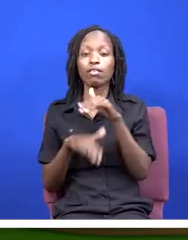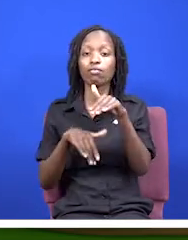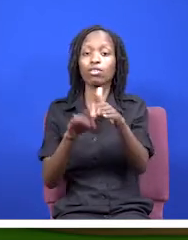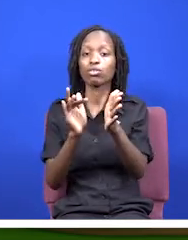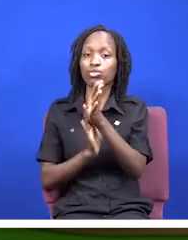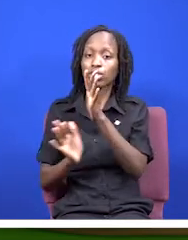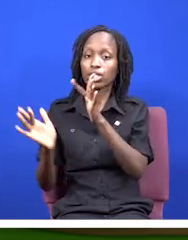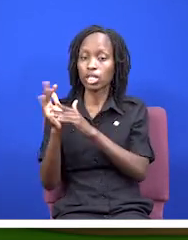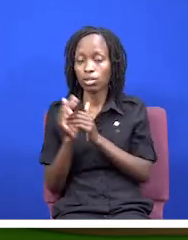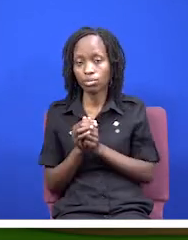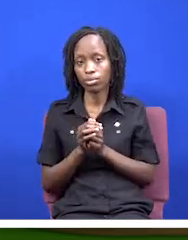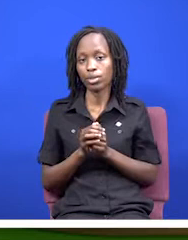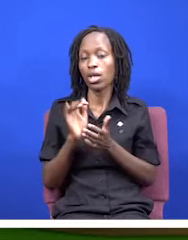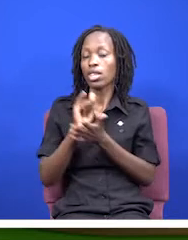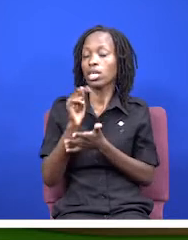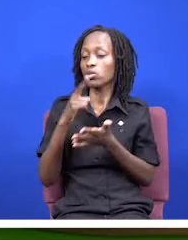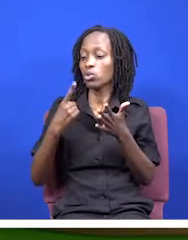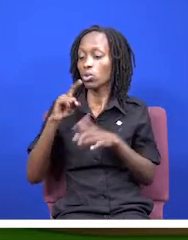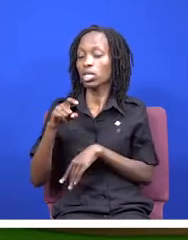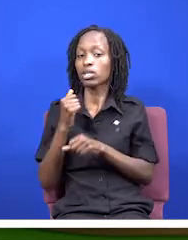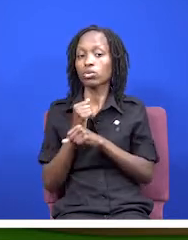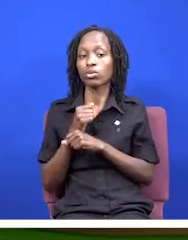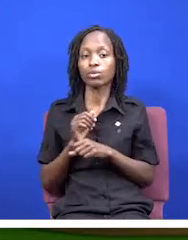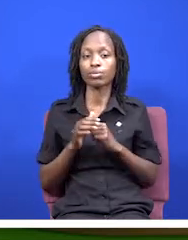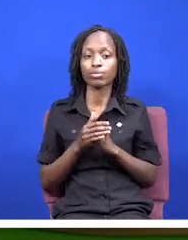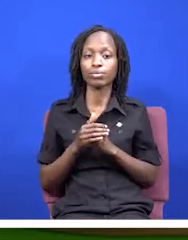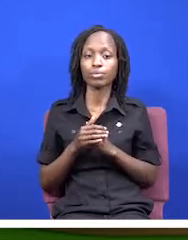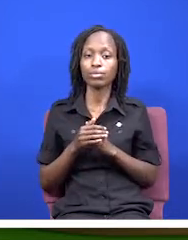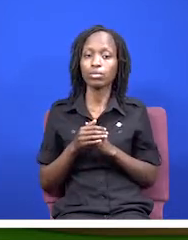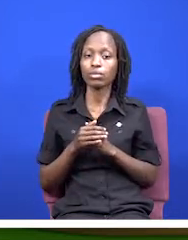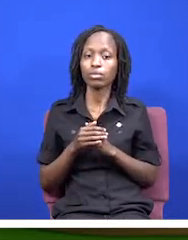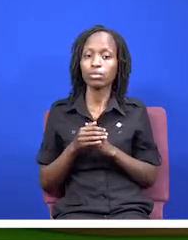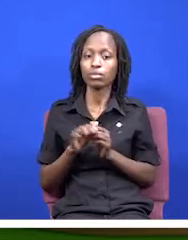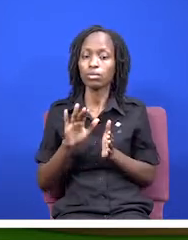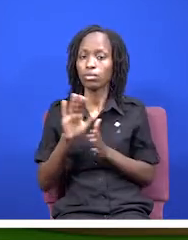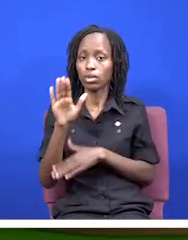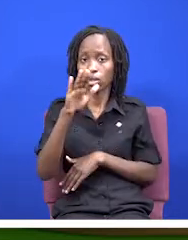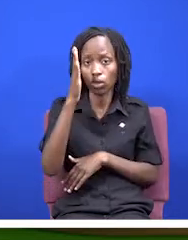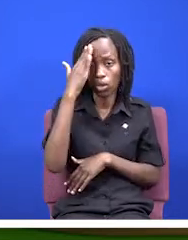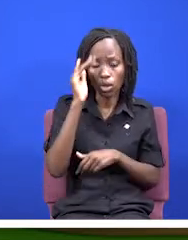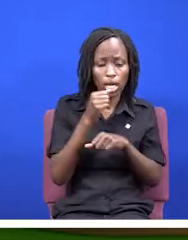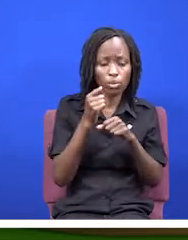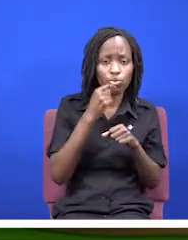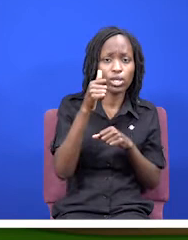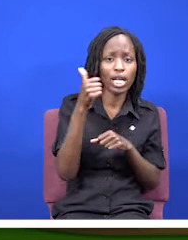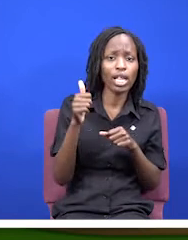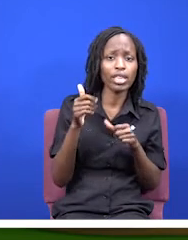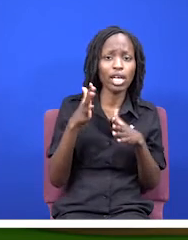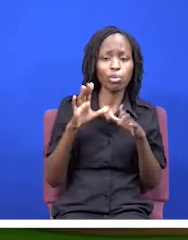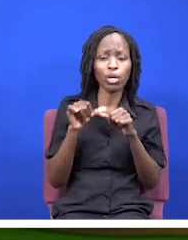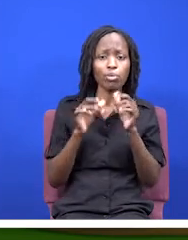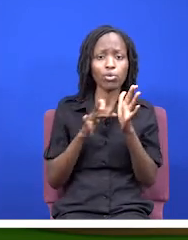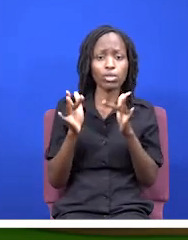and follow Jesus. That's what we are supposed to do. But before we do that, boys and girls, you know you cannot tell